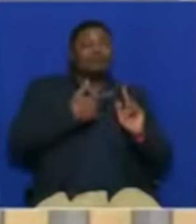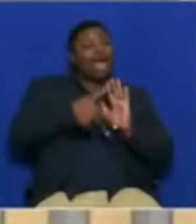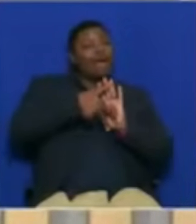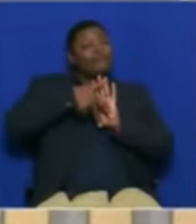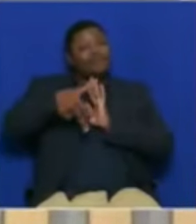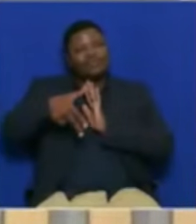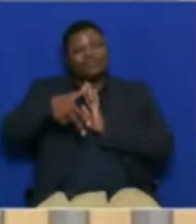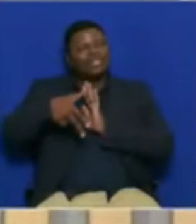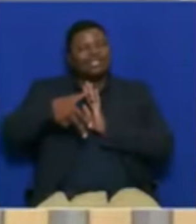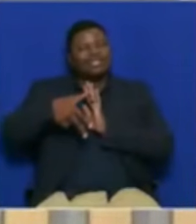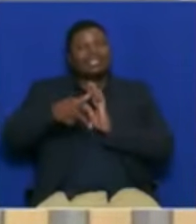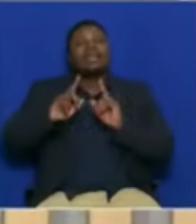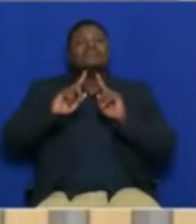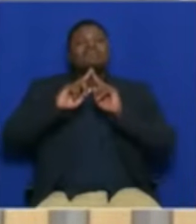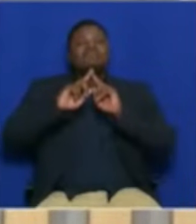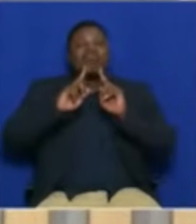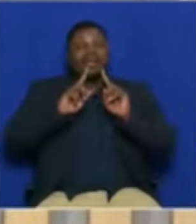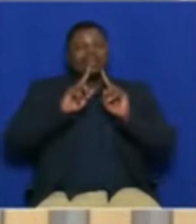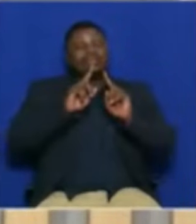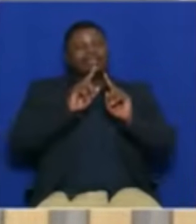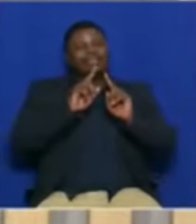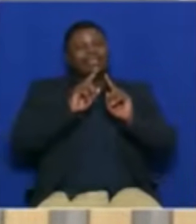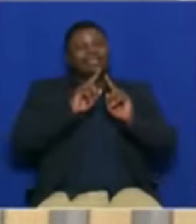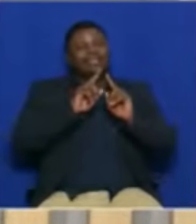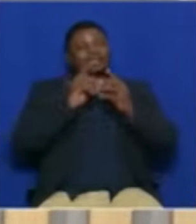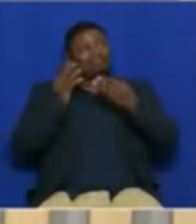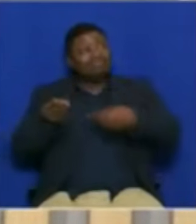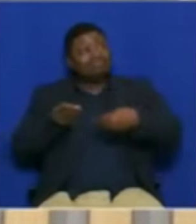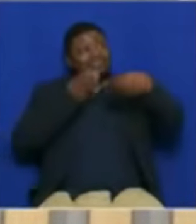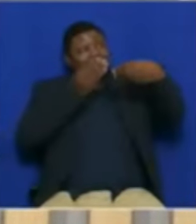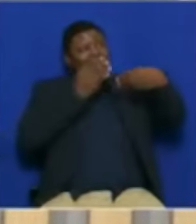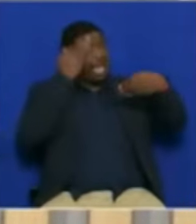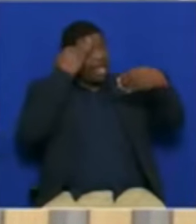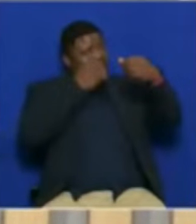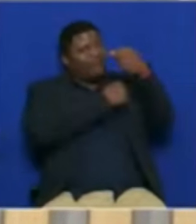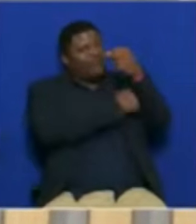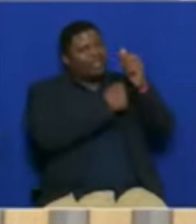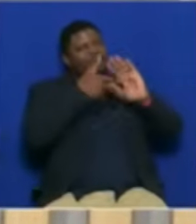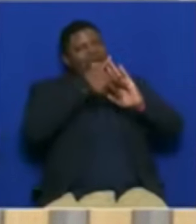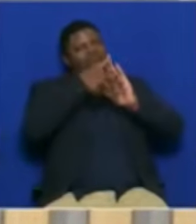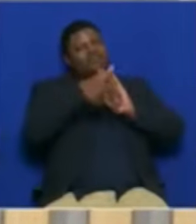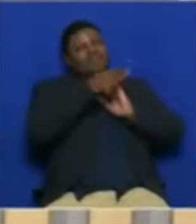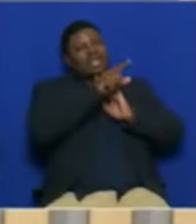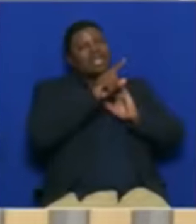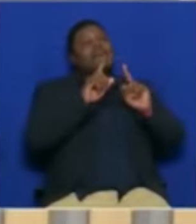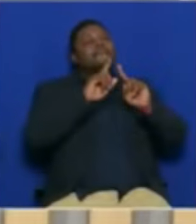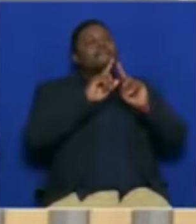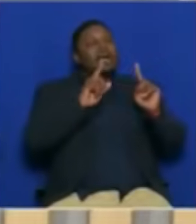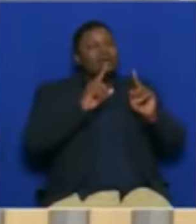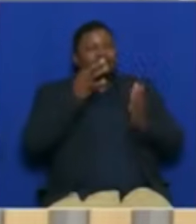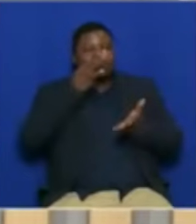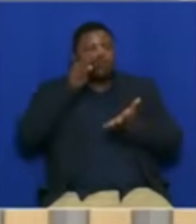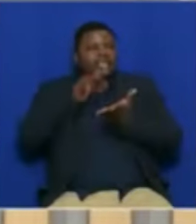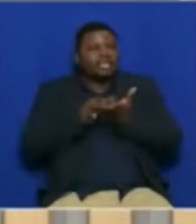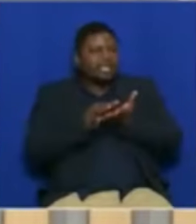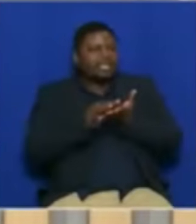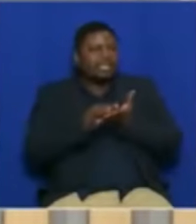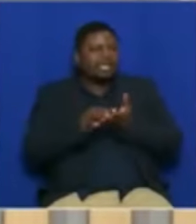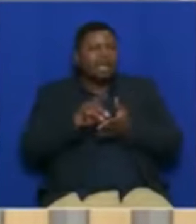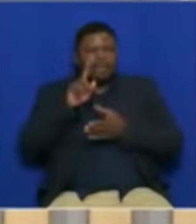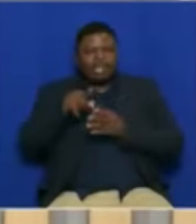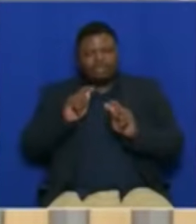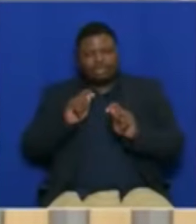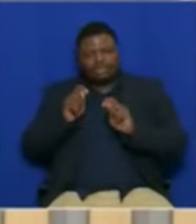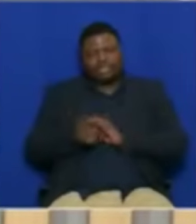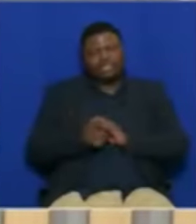to head office for approval, those recommendations hardly change. If we look at all three of the